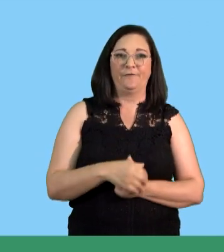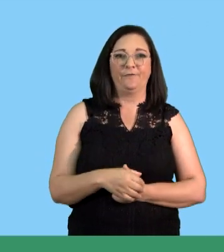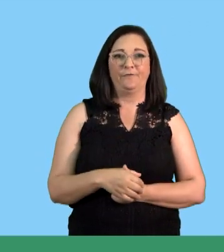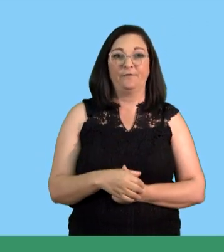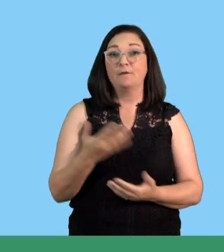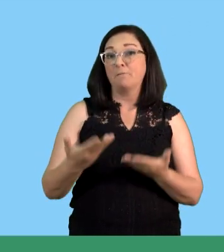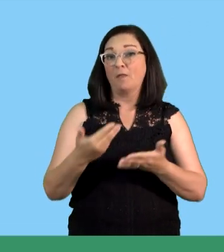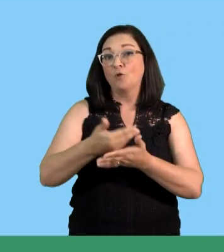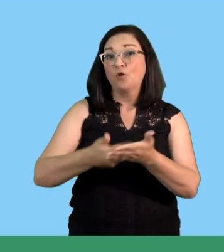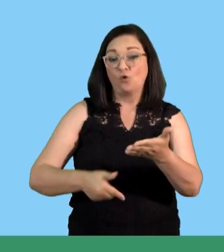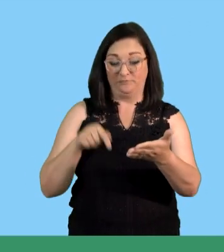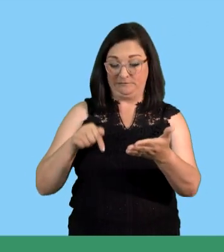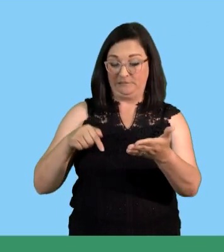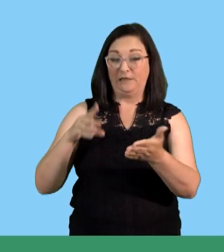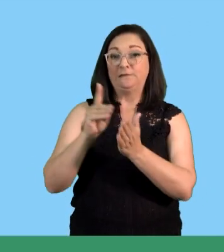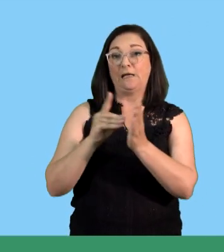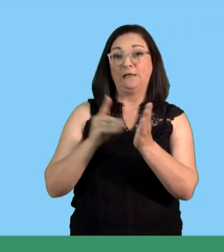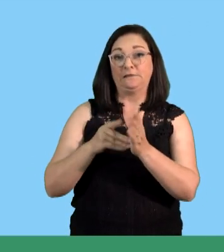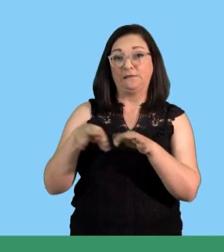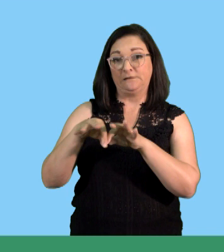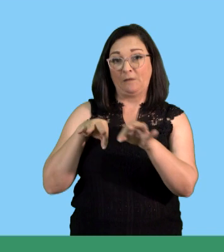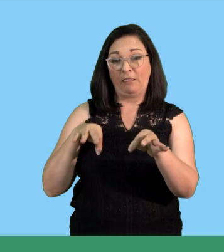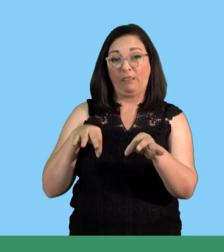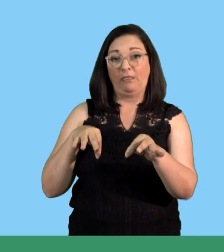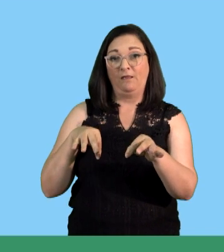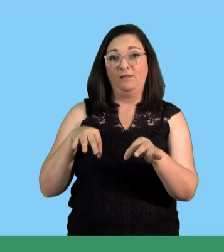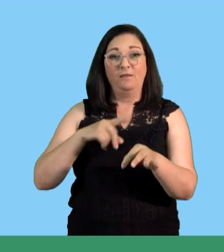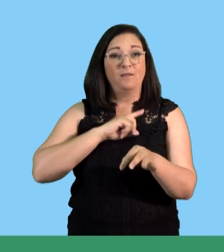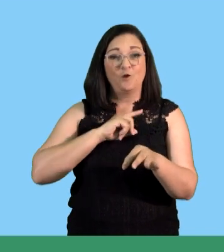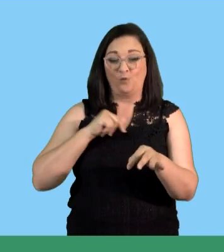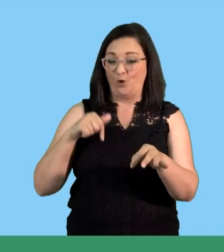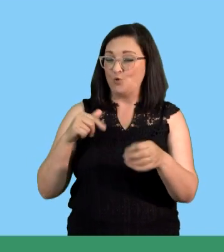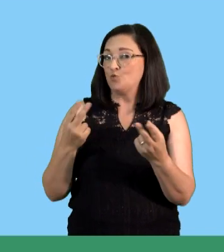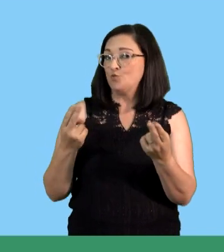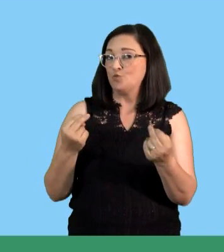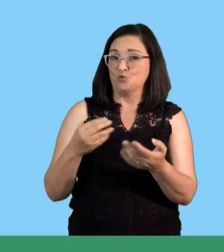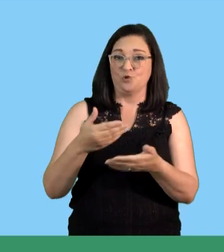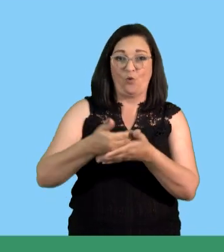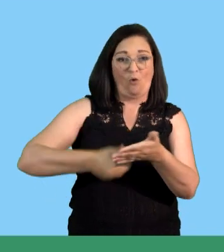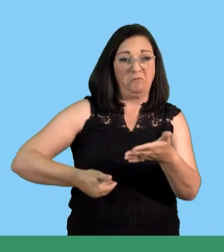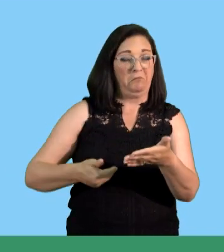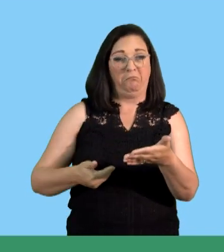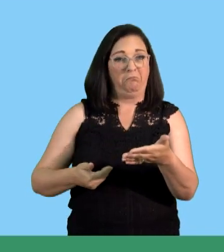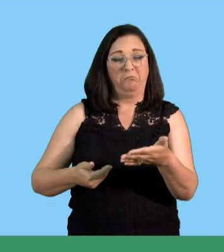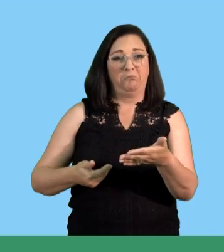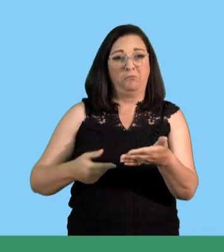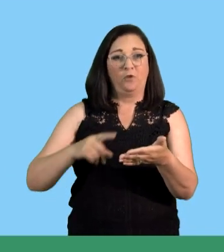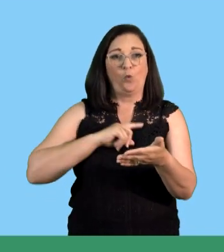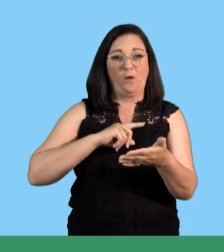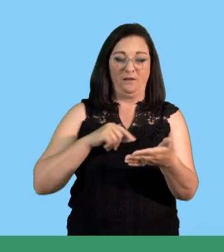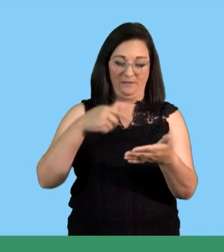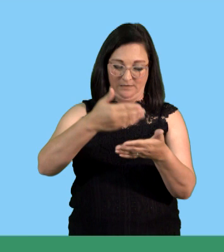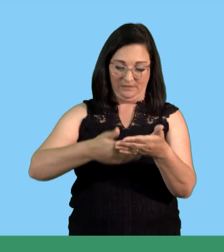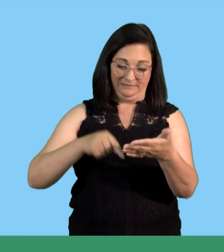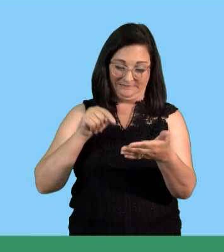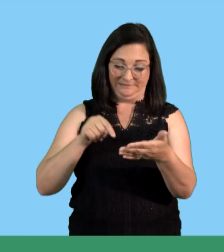the duration of the employment contract expires or comes to an end. Say, for example, in the contract, we stated that you are